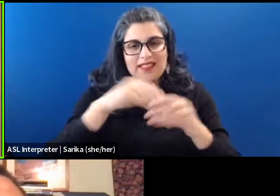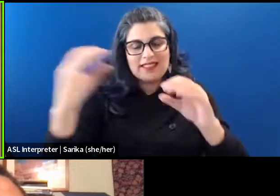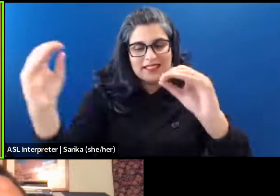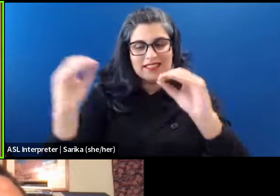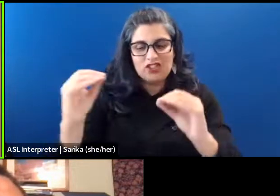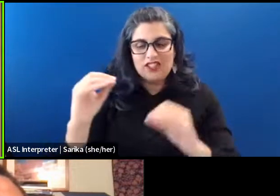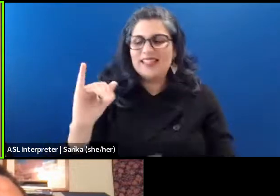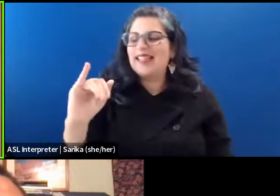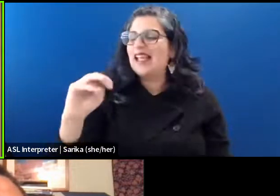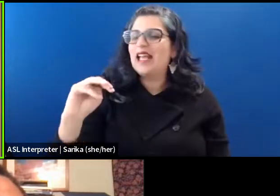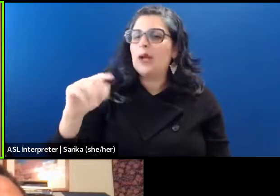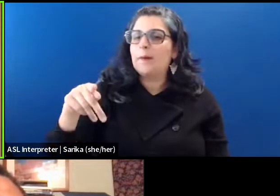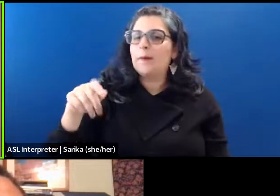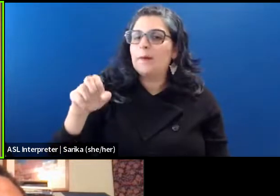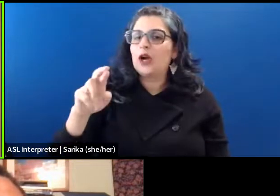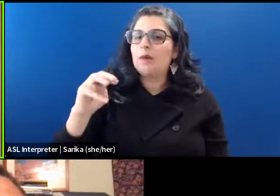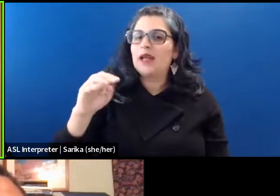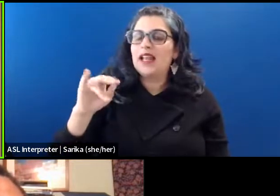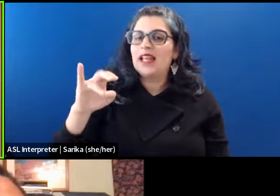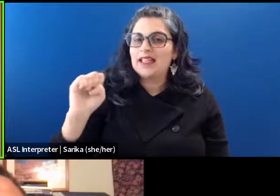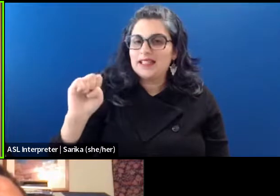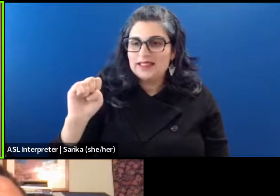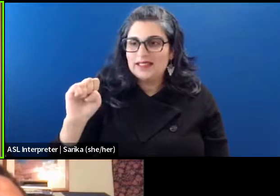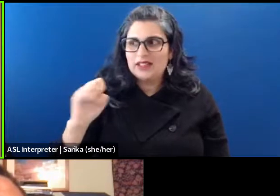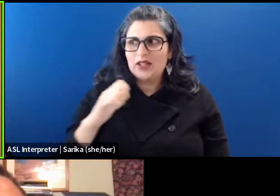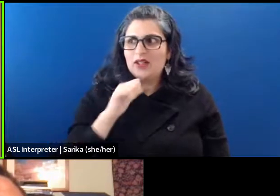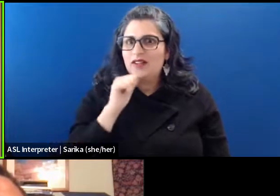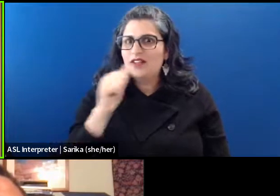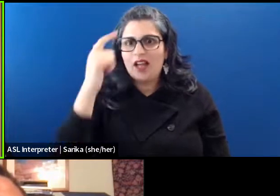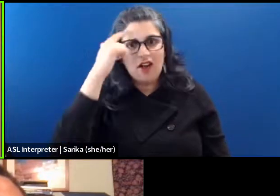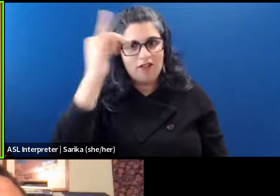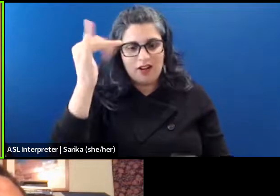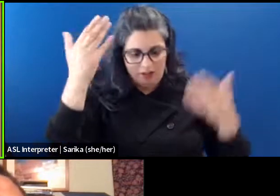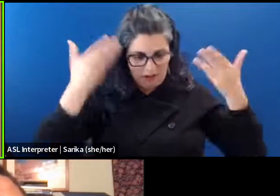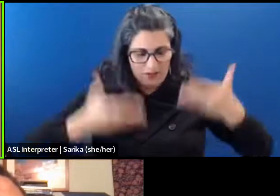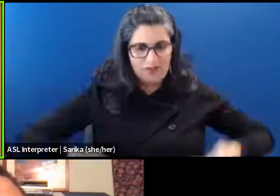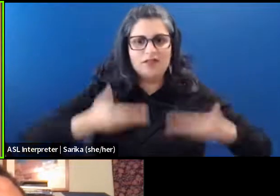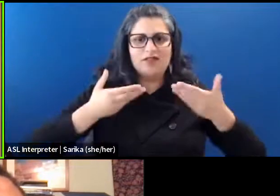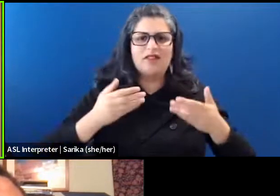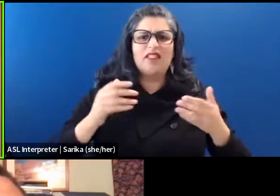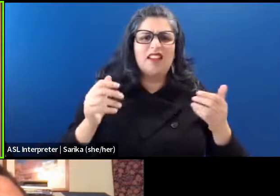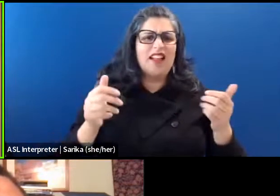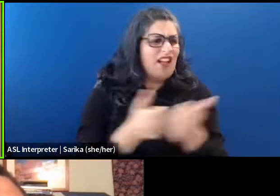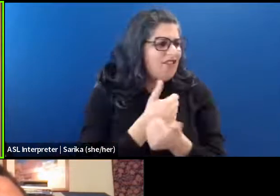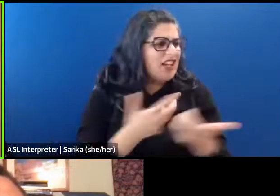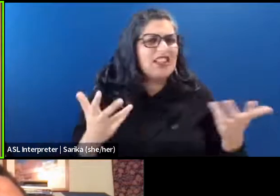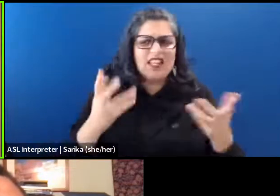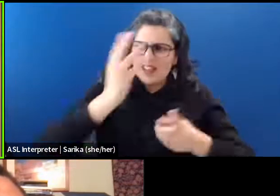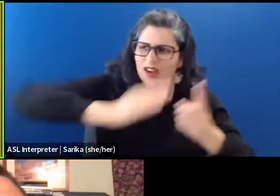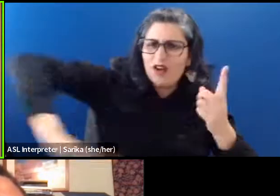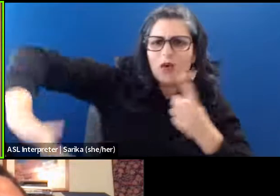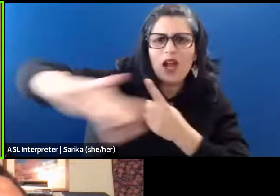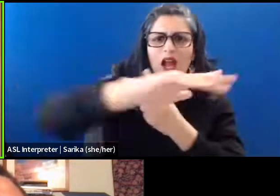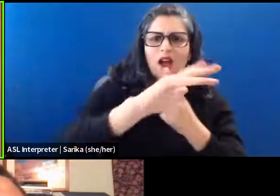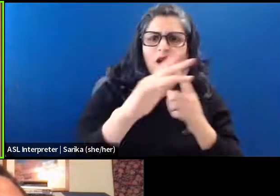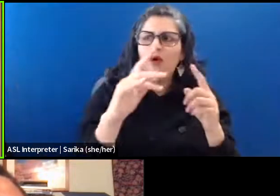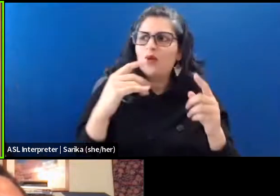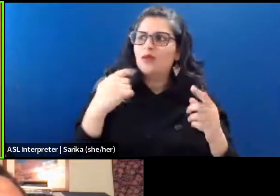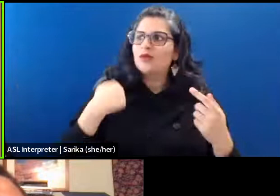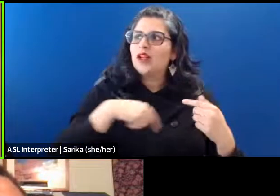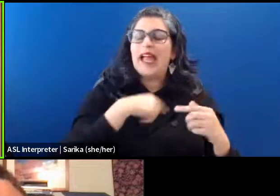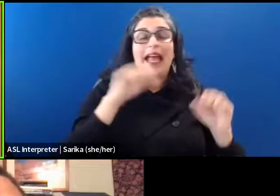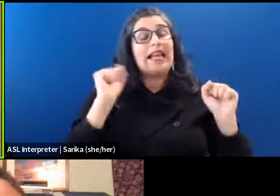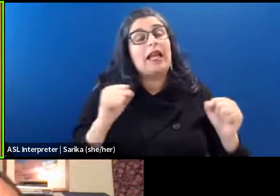of our own selves and the impermanence of all phenomena, all reality around us. And it can be very